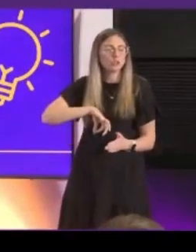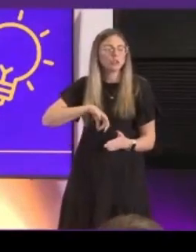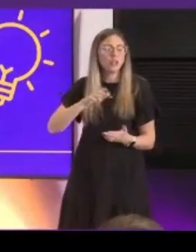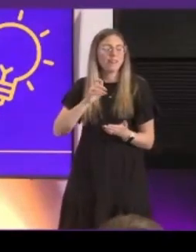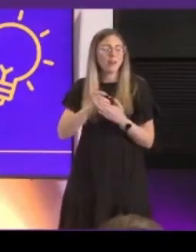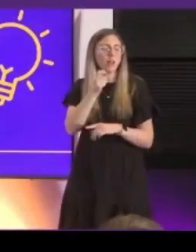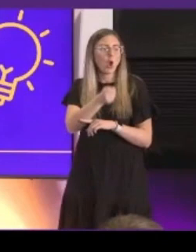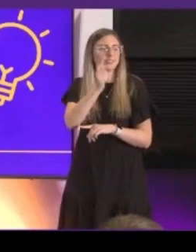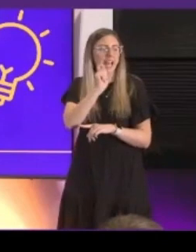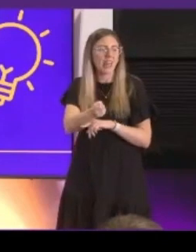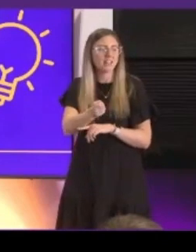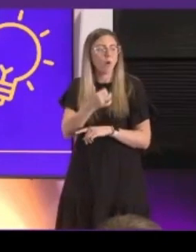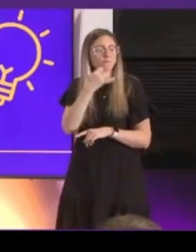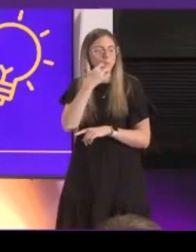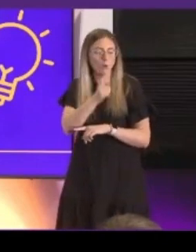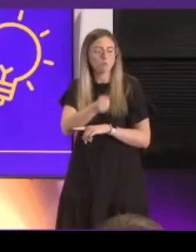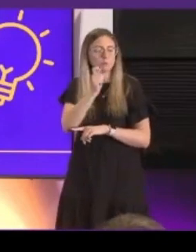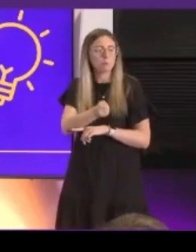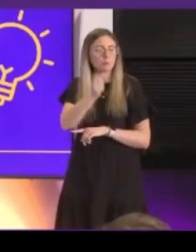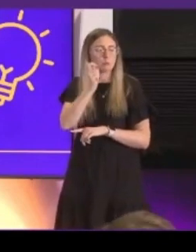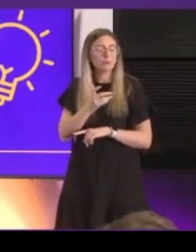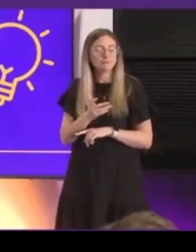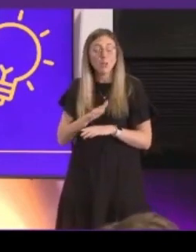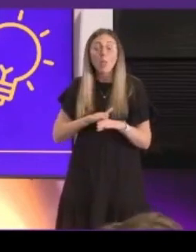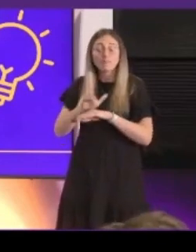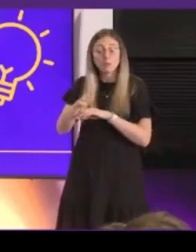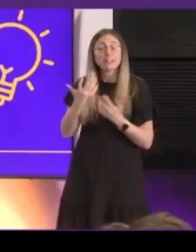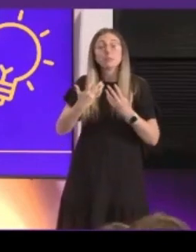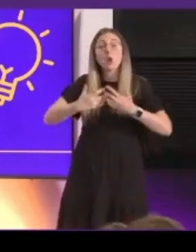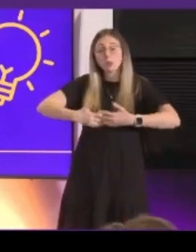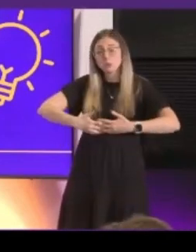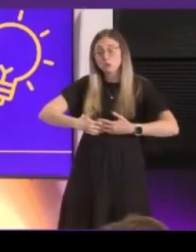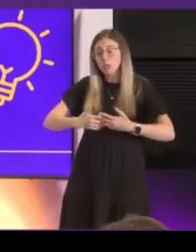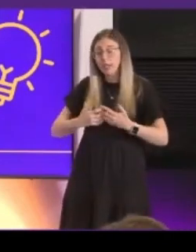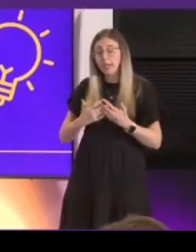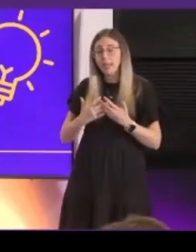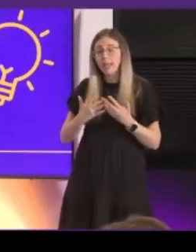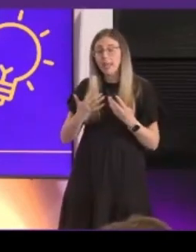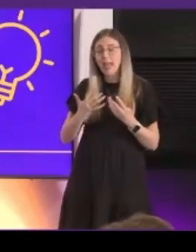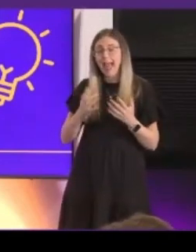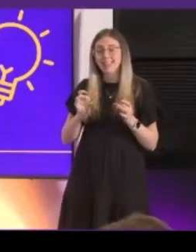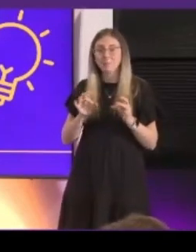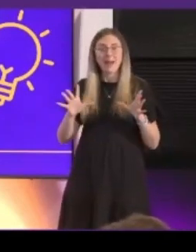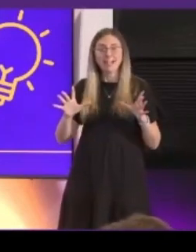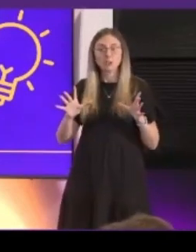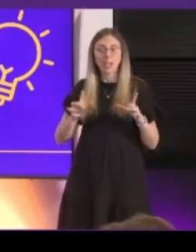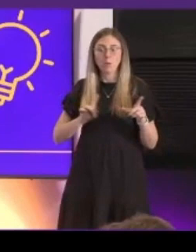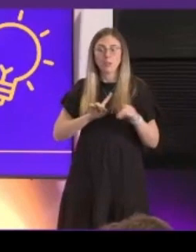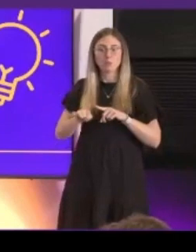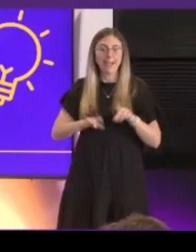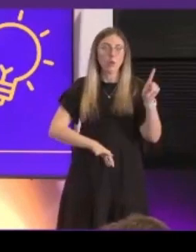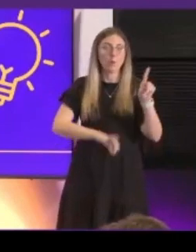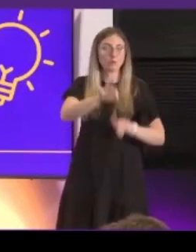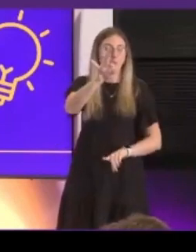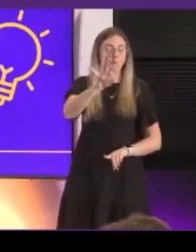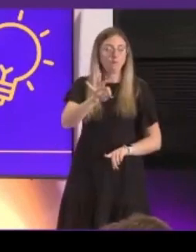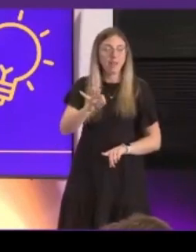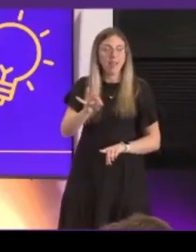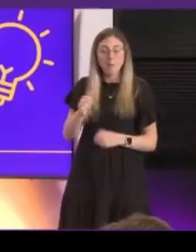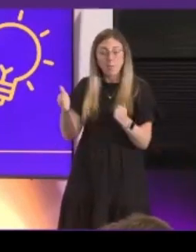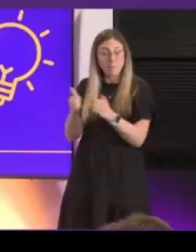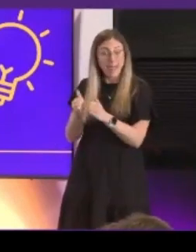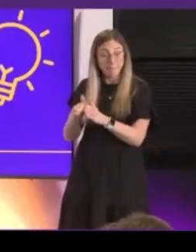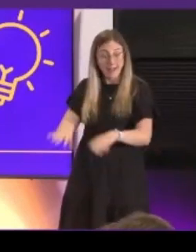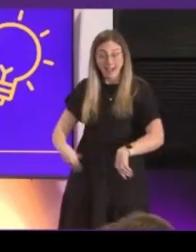we talk a lot about the future of technology and all the sort of wizardry that we're working on. But I think actually that paper